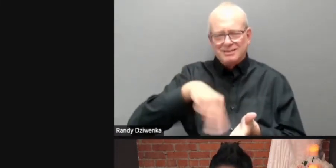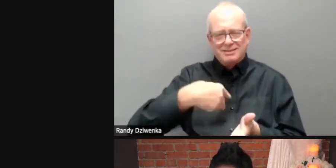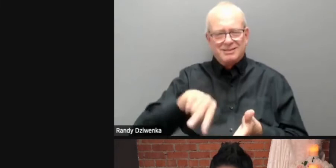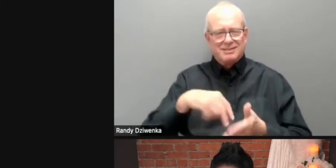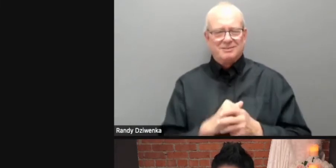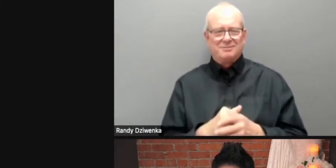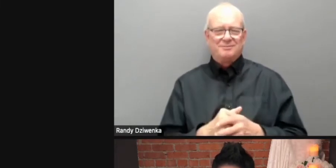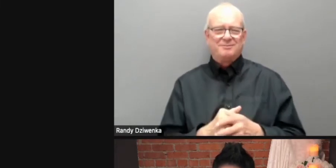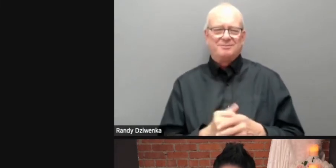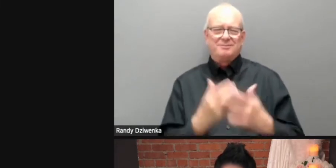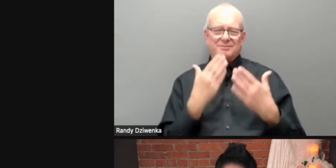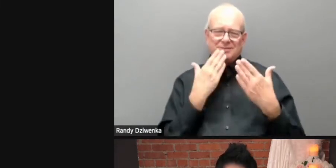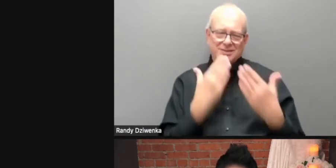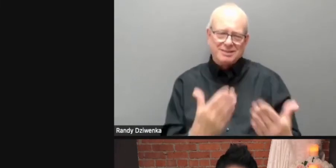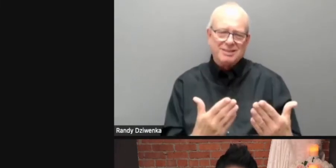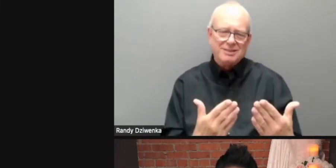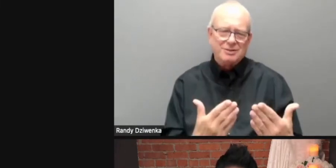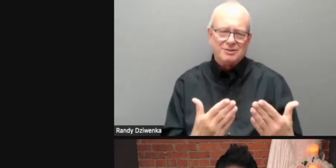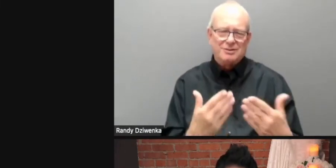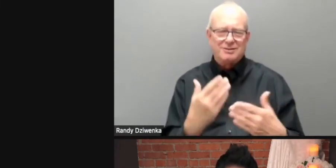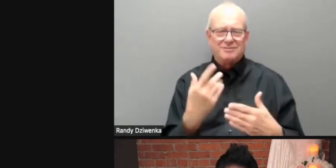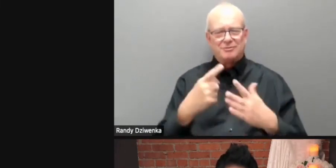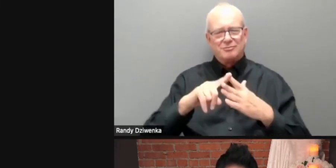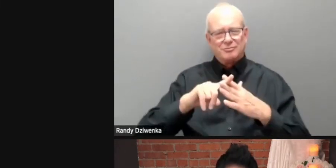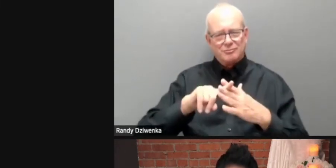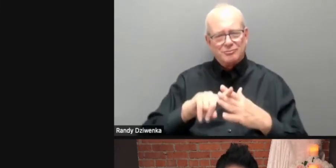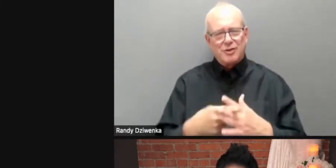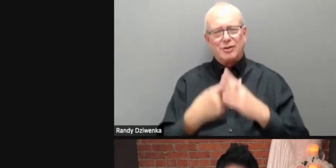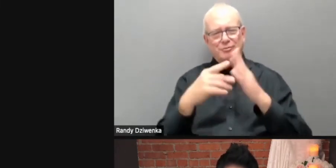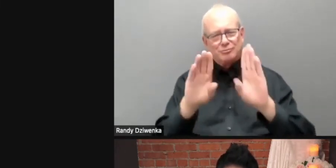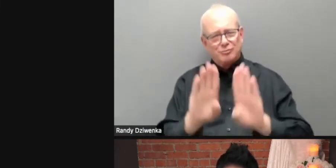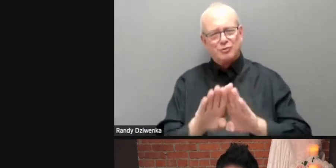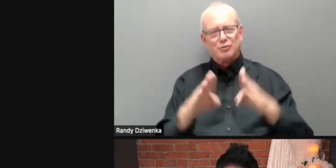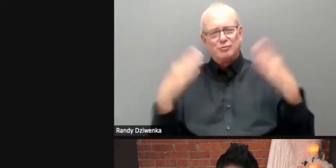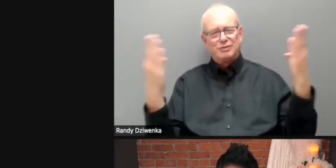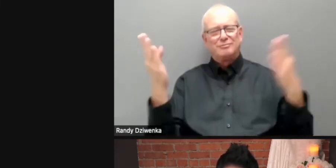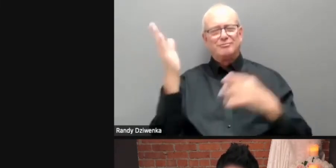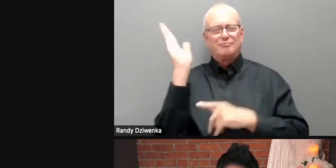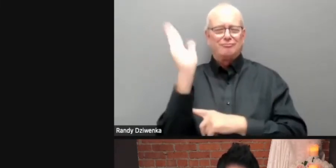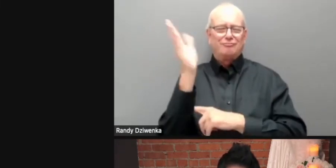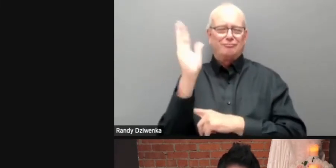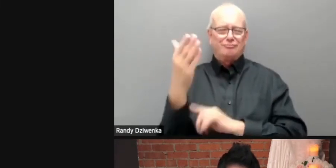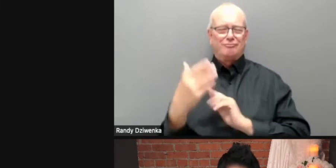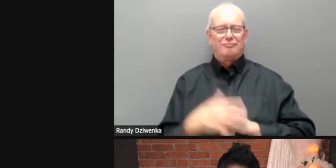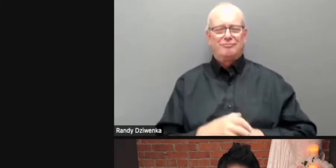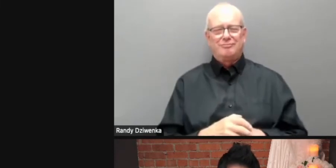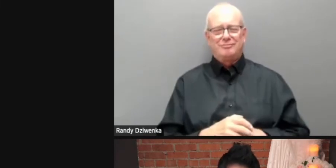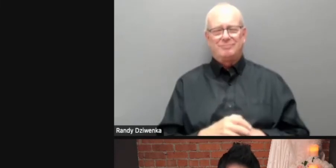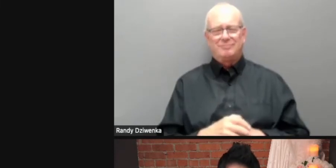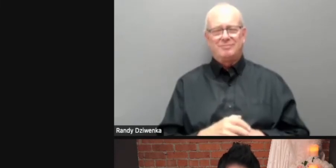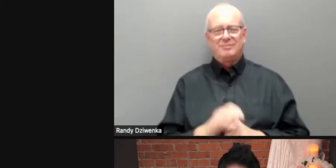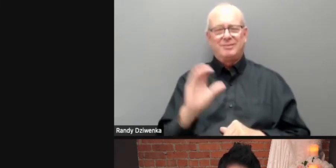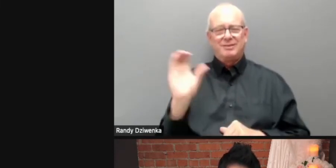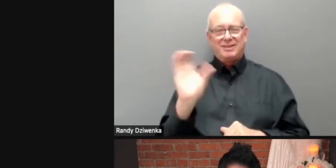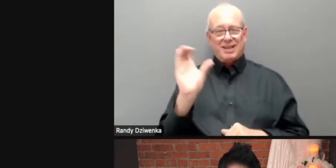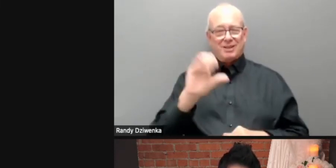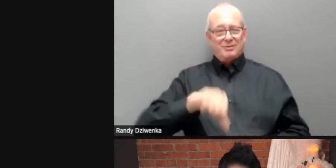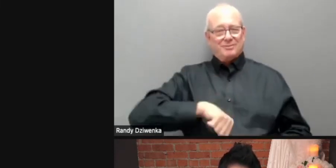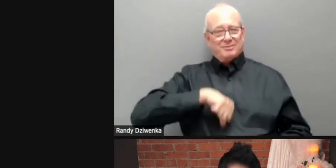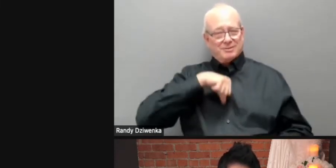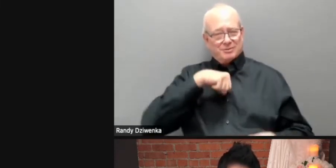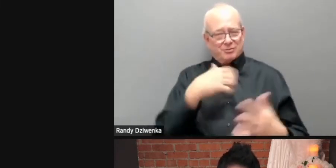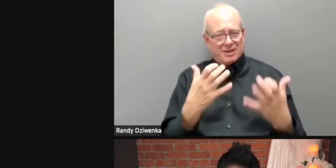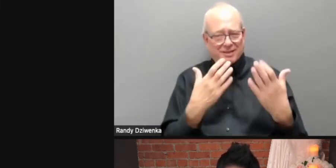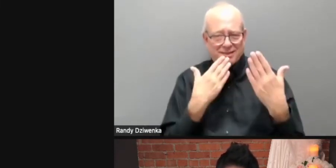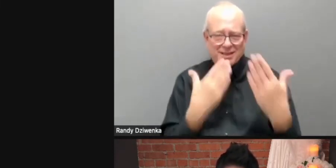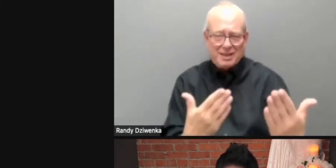conversation. Calgary Pride would also like to thank our community partners at the Esker Foundation for lending us their gallery